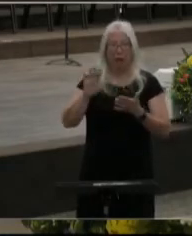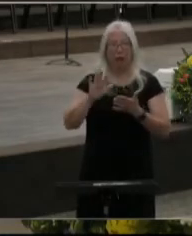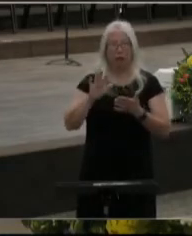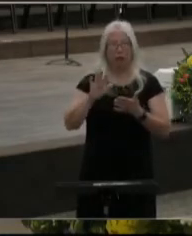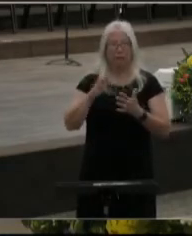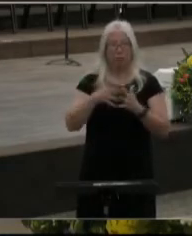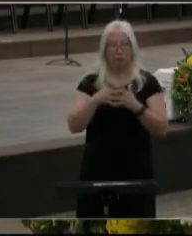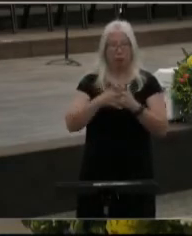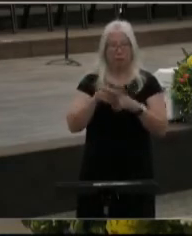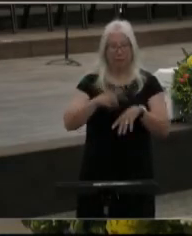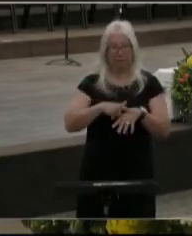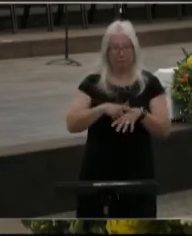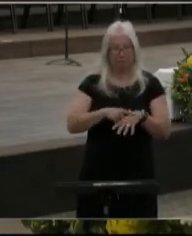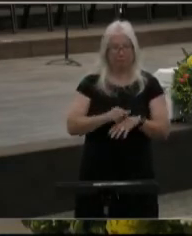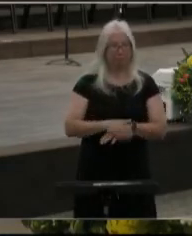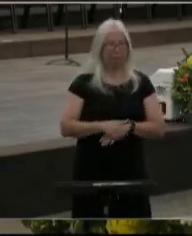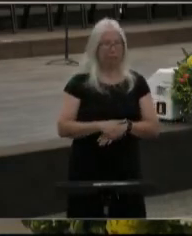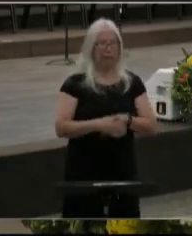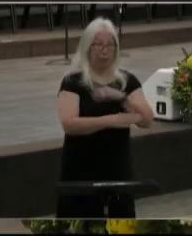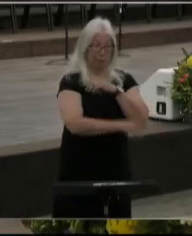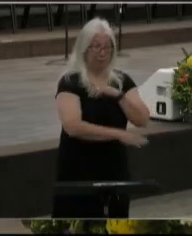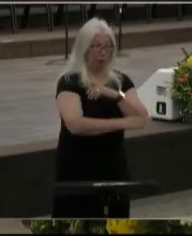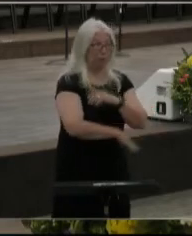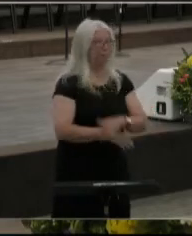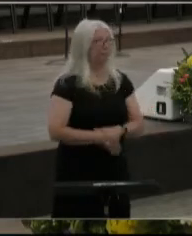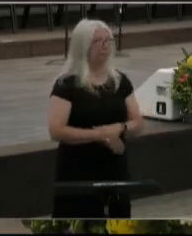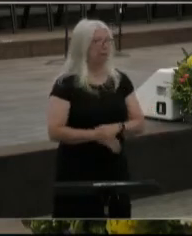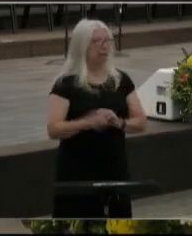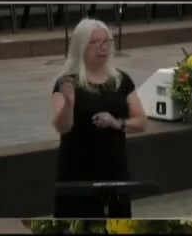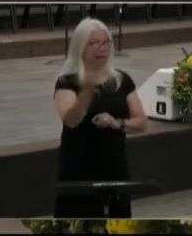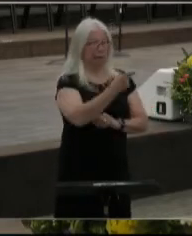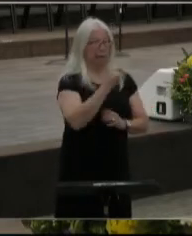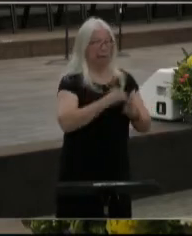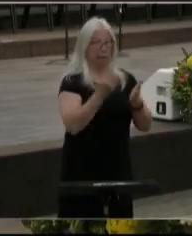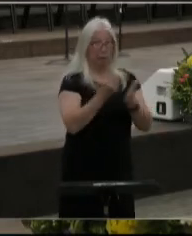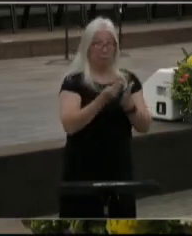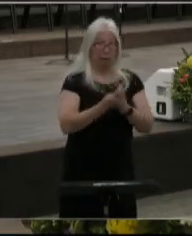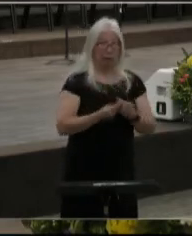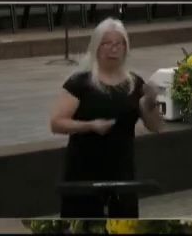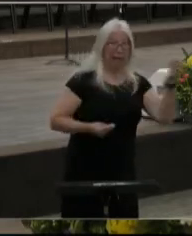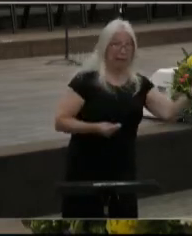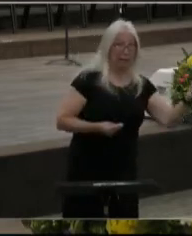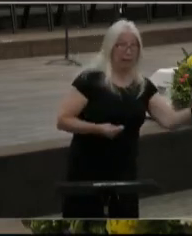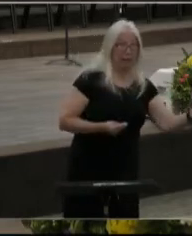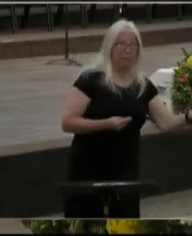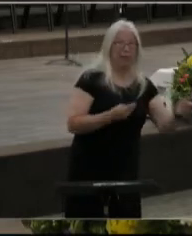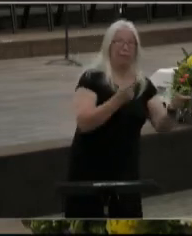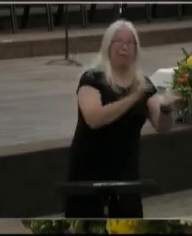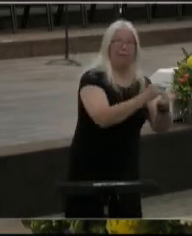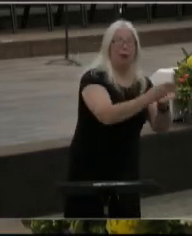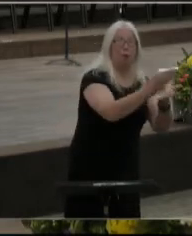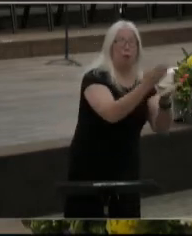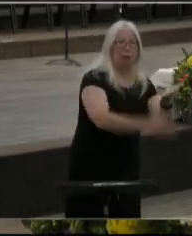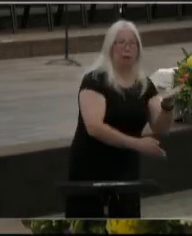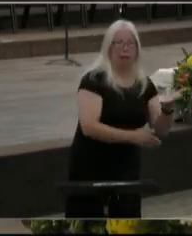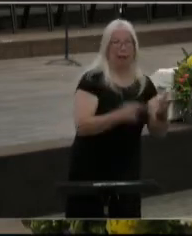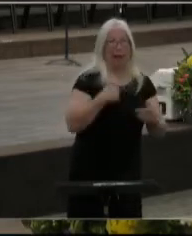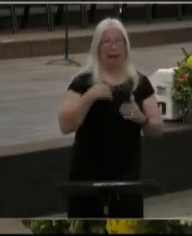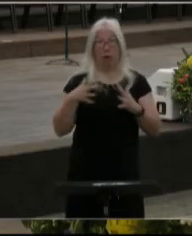okay? And this was during the fall. And it got back to me that the money that I'd given them that weekend, now I didn't